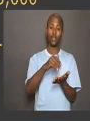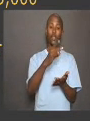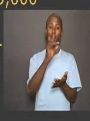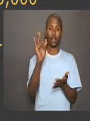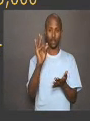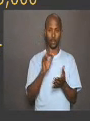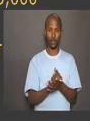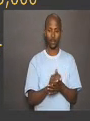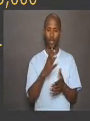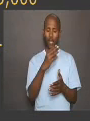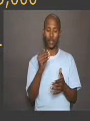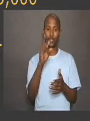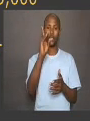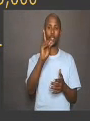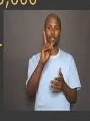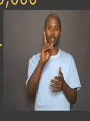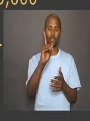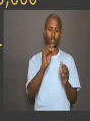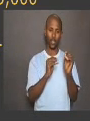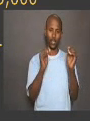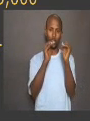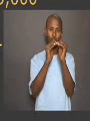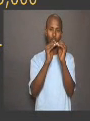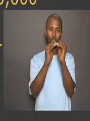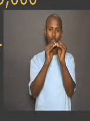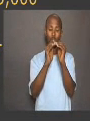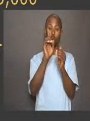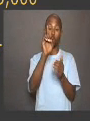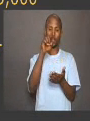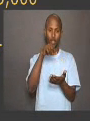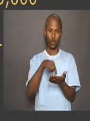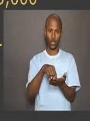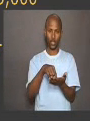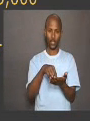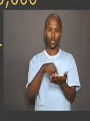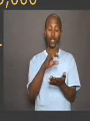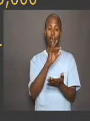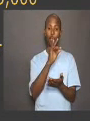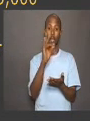16,800 and D equals